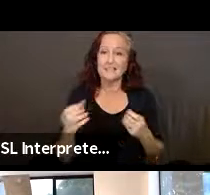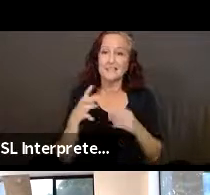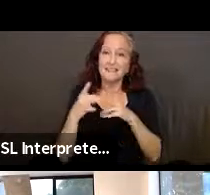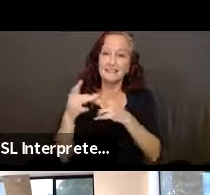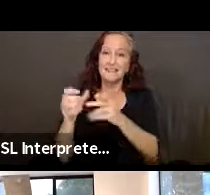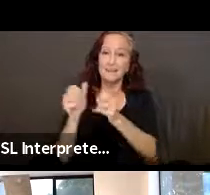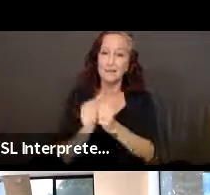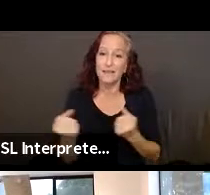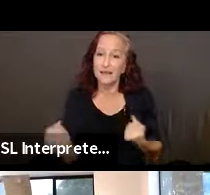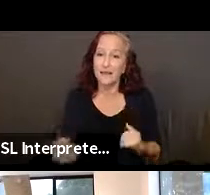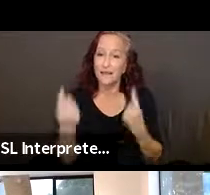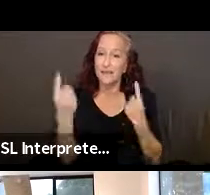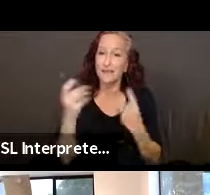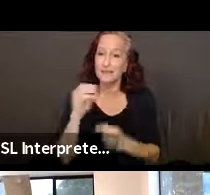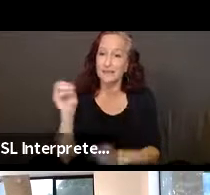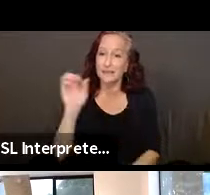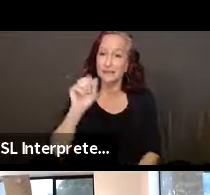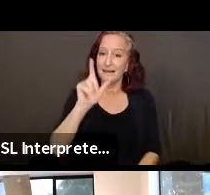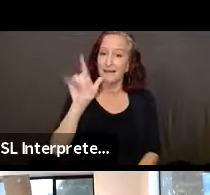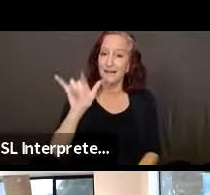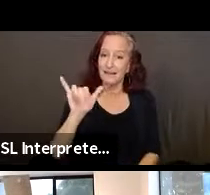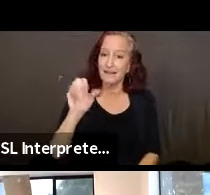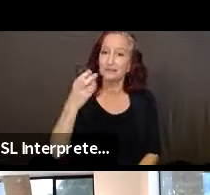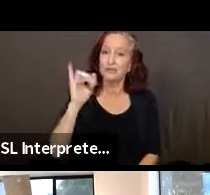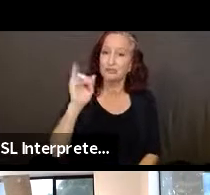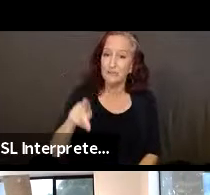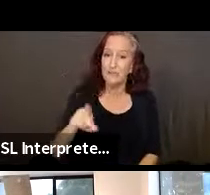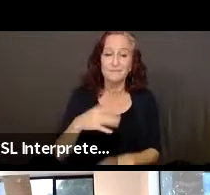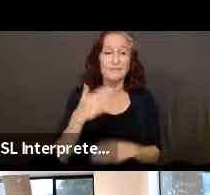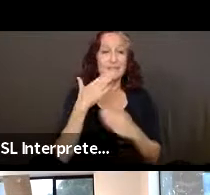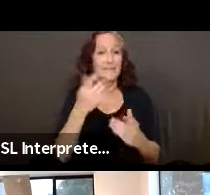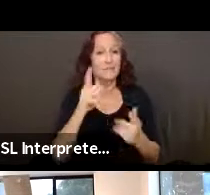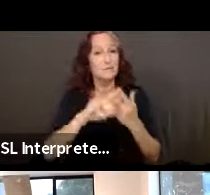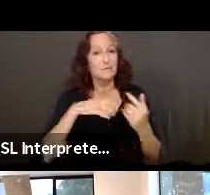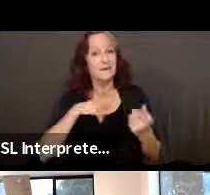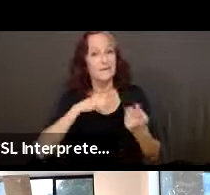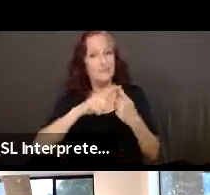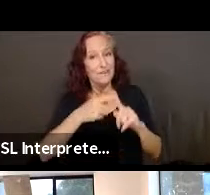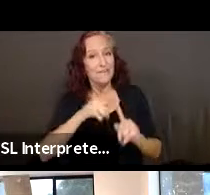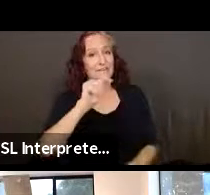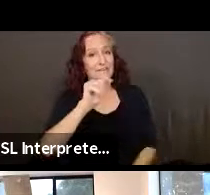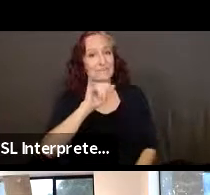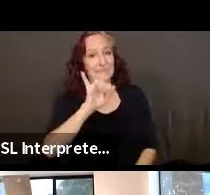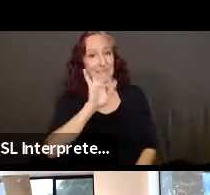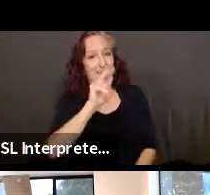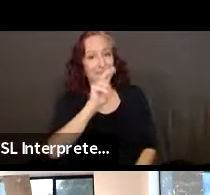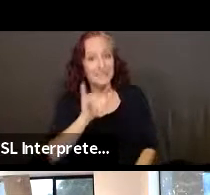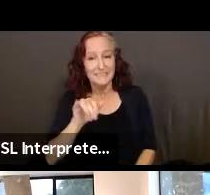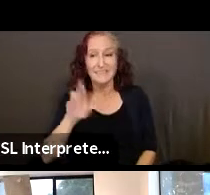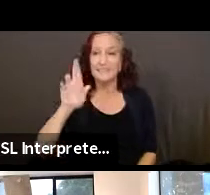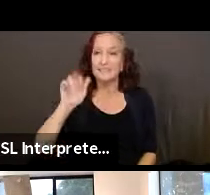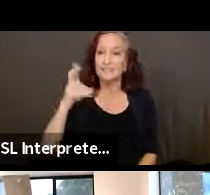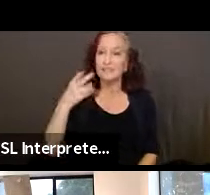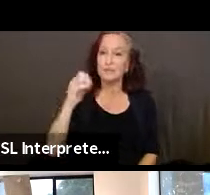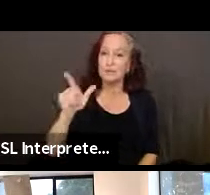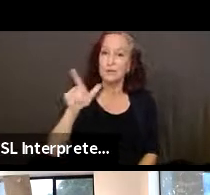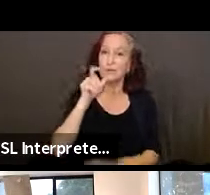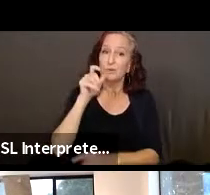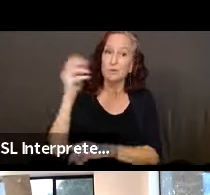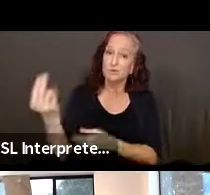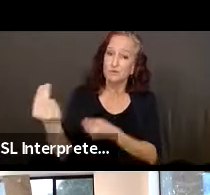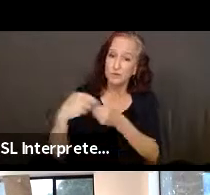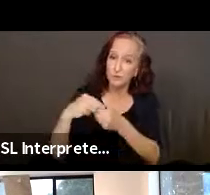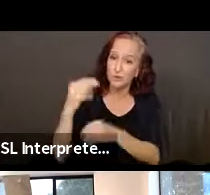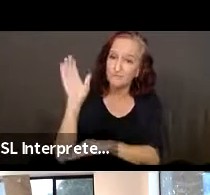thank you to my friends, Tiffany and Rachel, who will be speaking a little bit later, and to